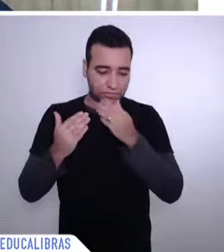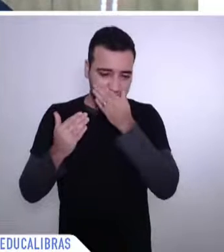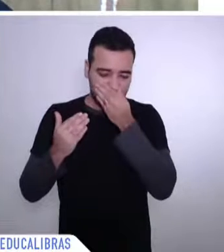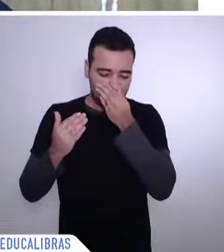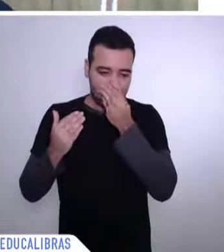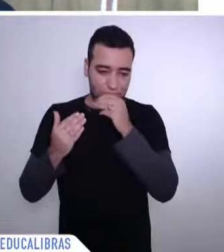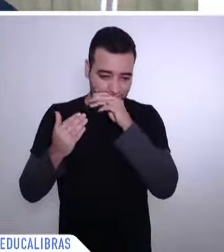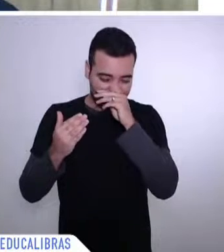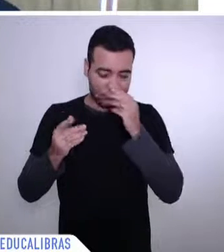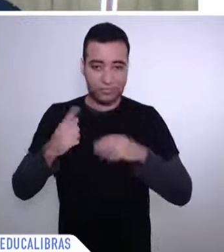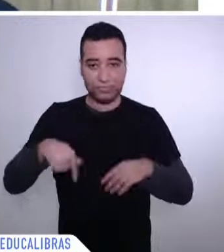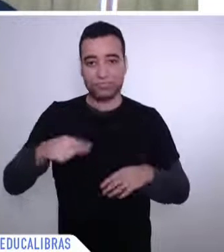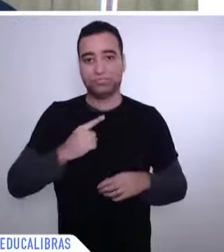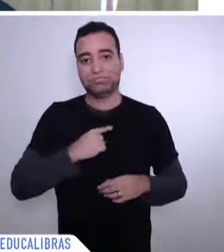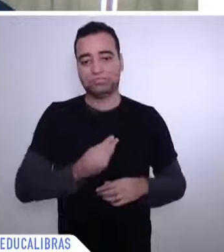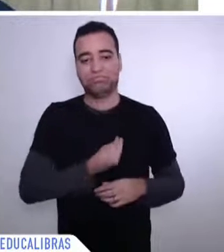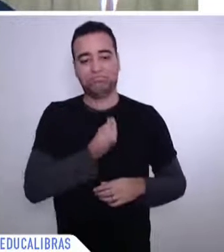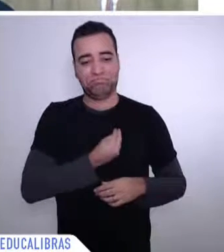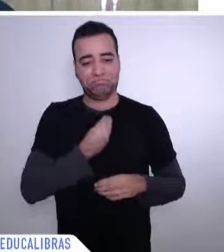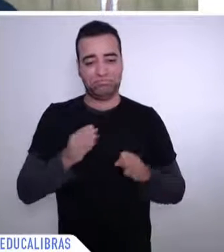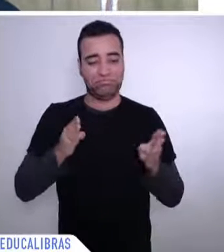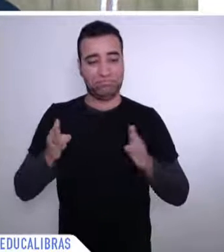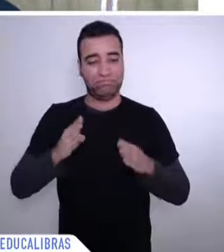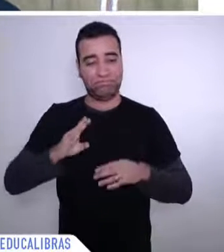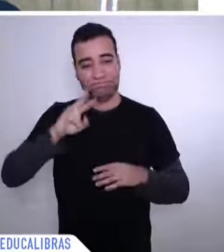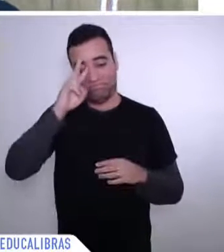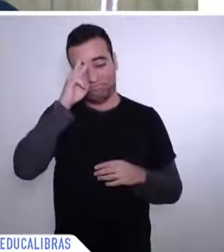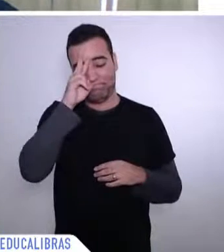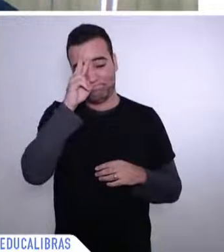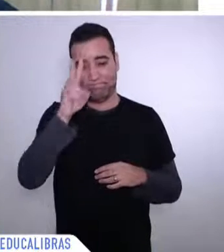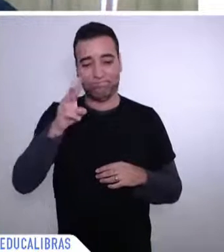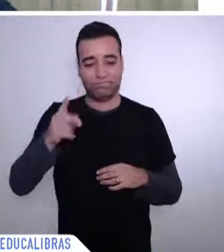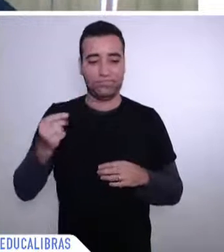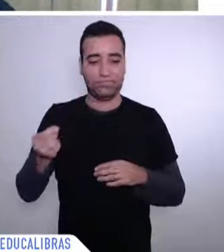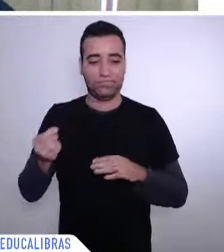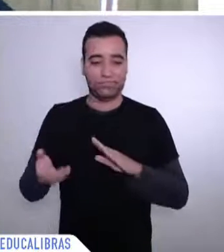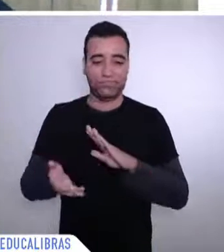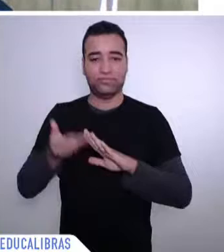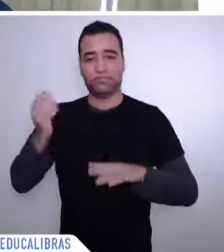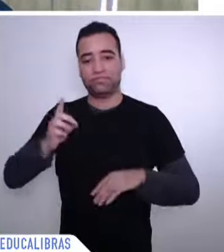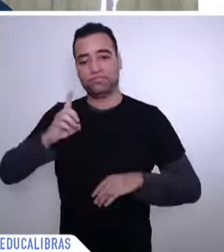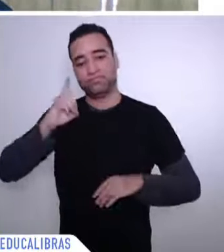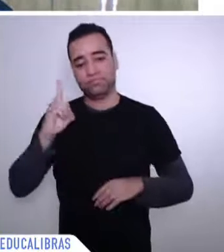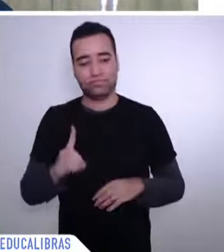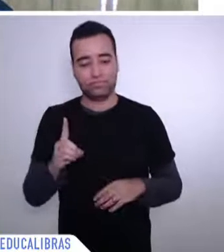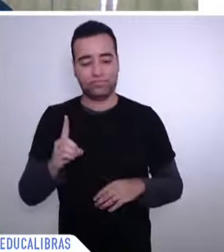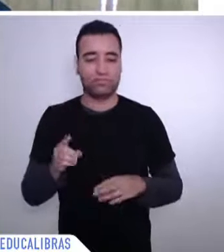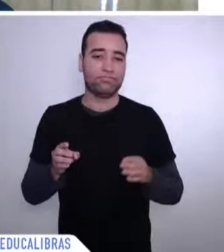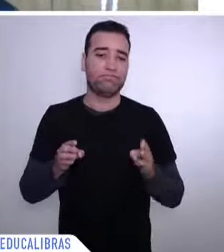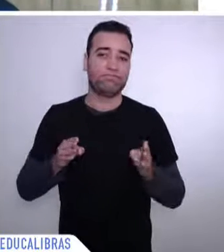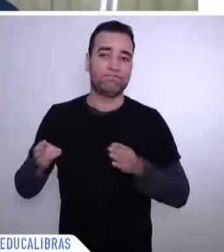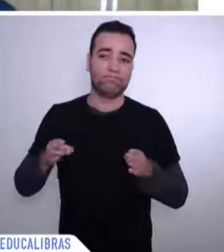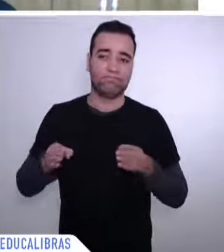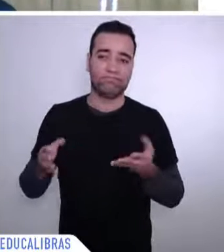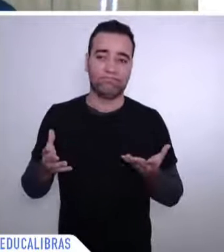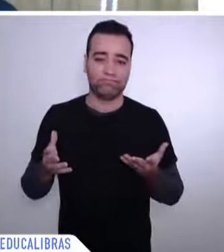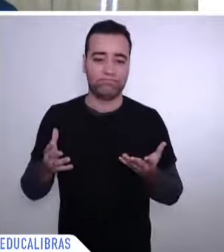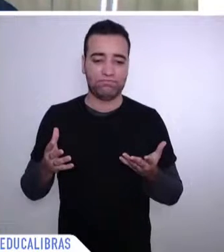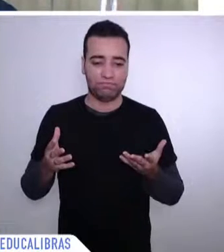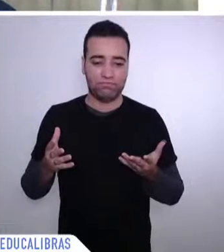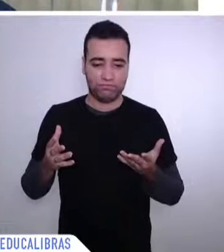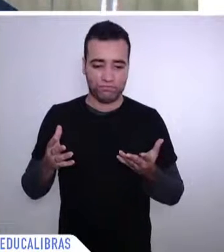earlier, but there has always been a plan. We have a serious problem in Brazil of the removal of